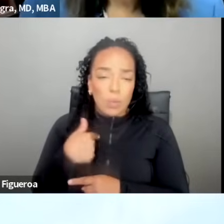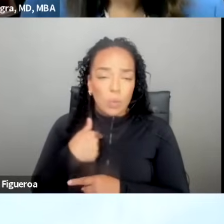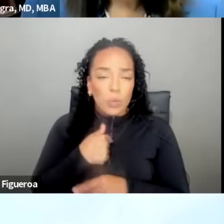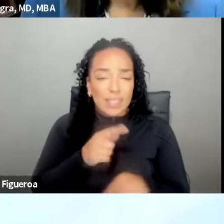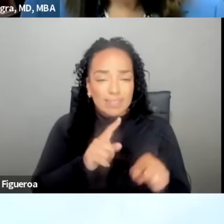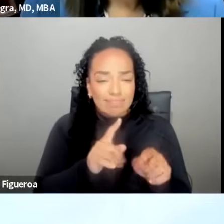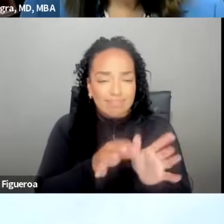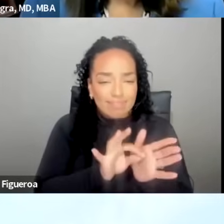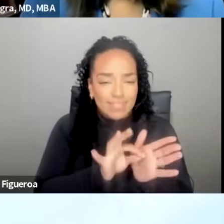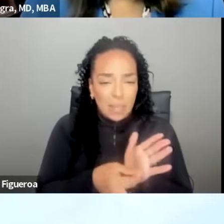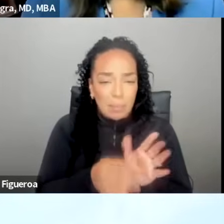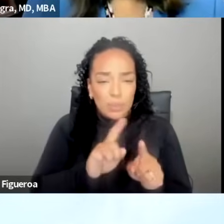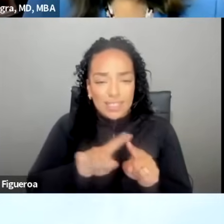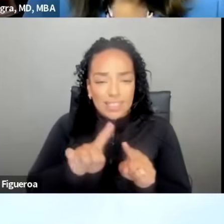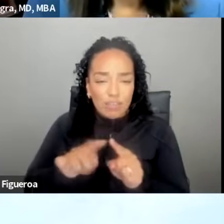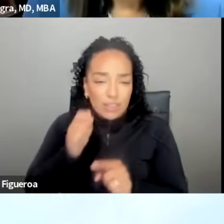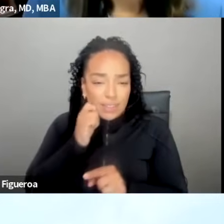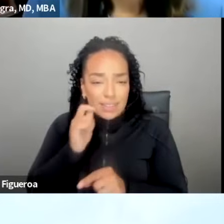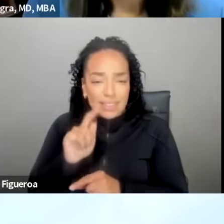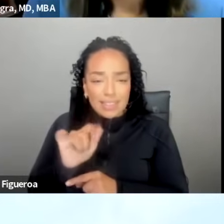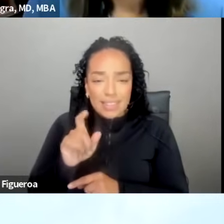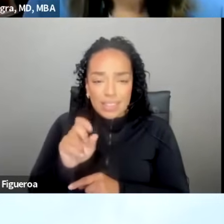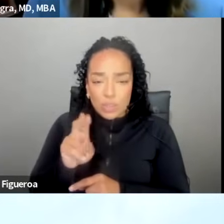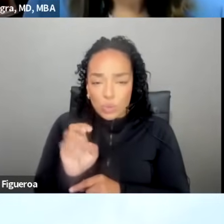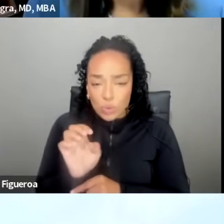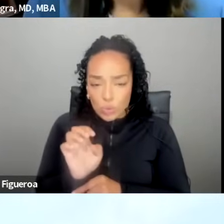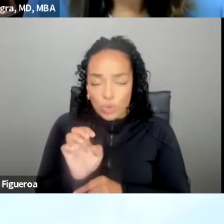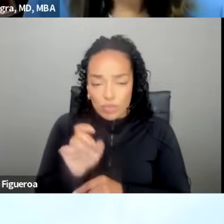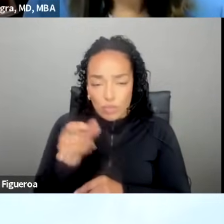tissues from cattle